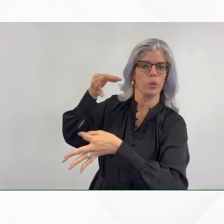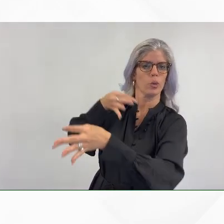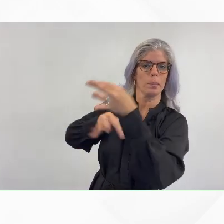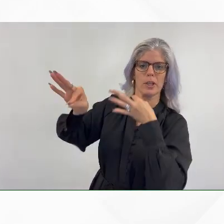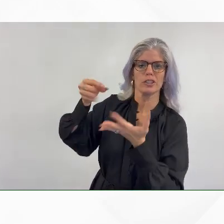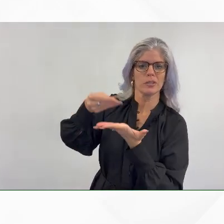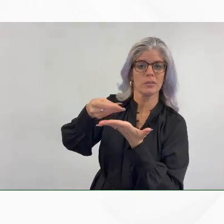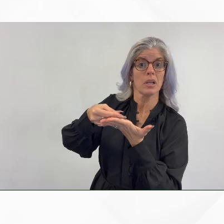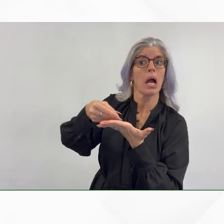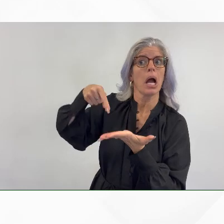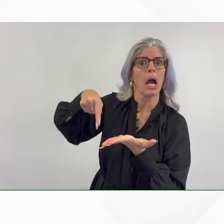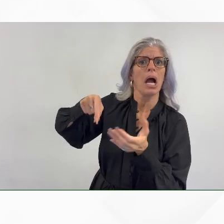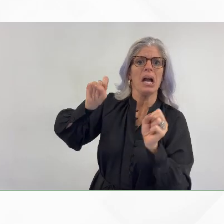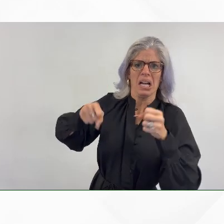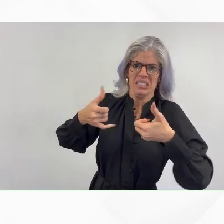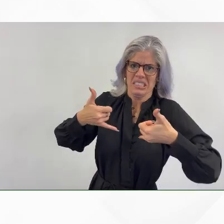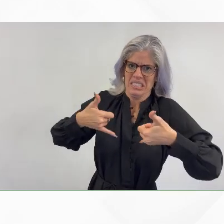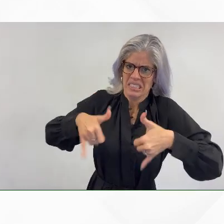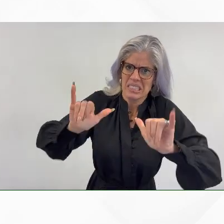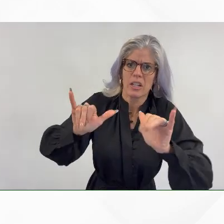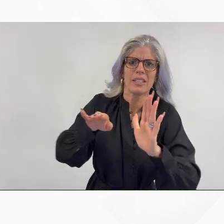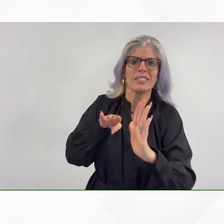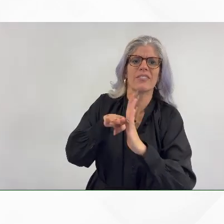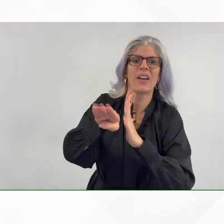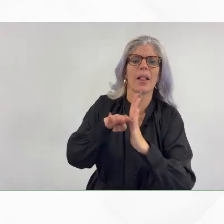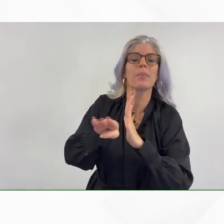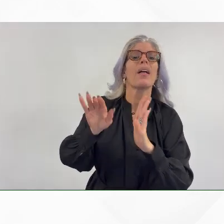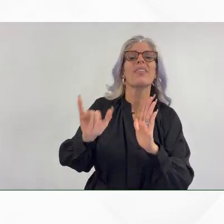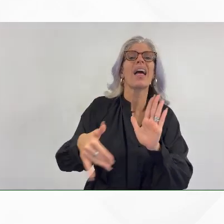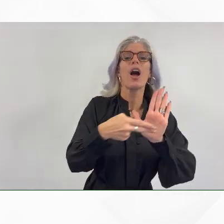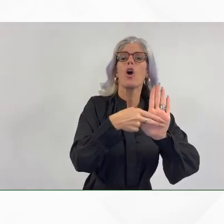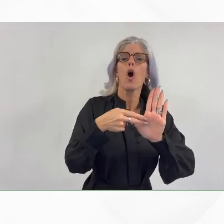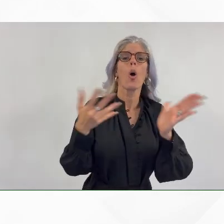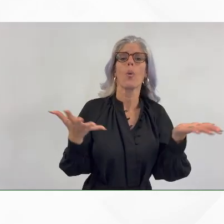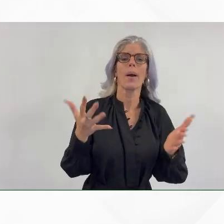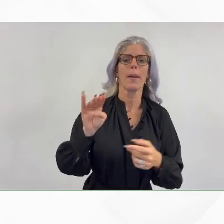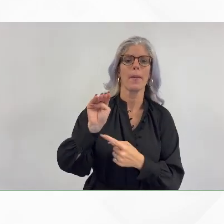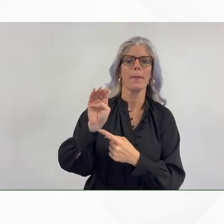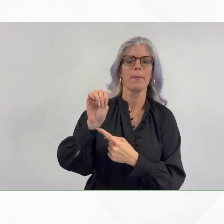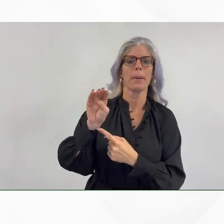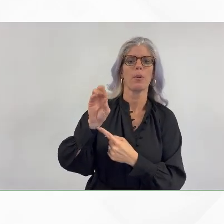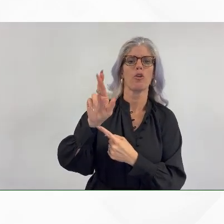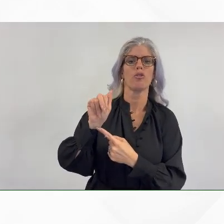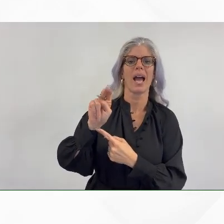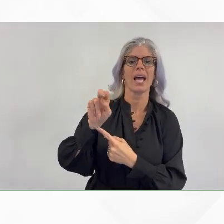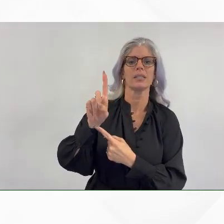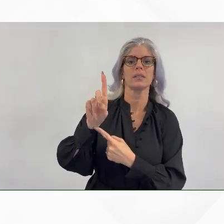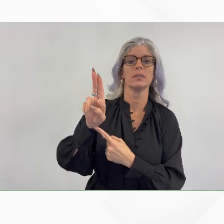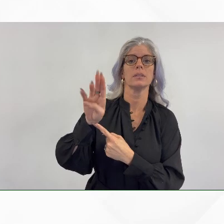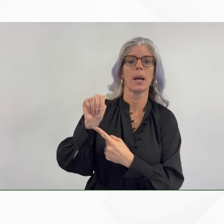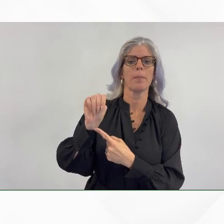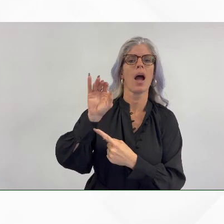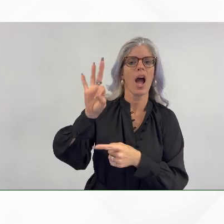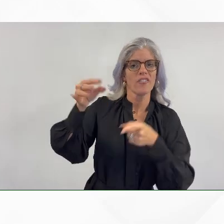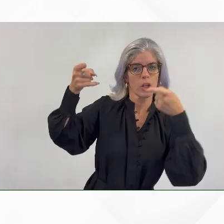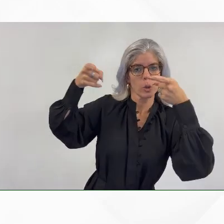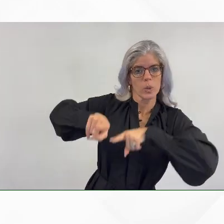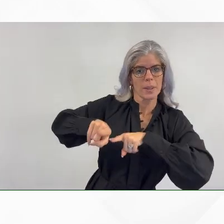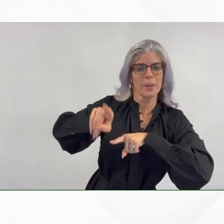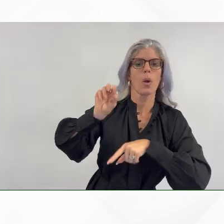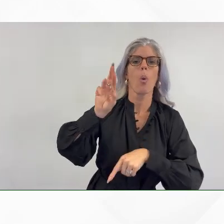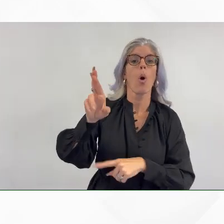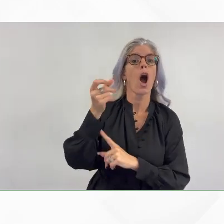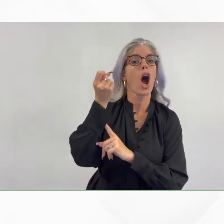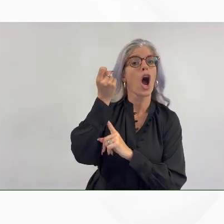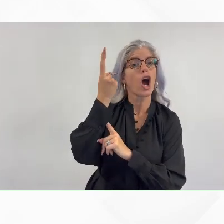with a government entity if they do not expect reimbursement directly as an eligible applicant for the same work or cost through the